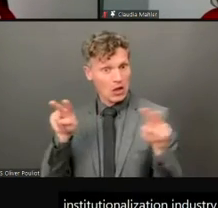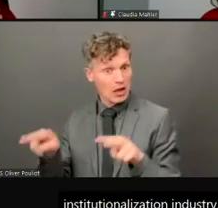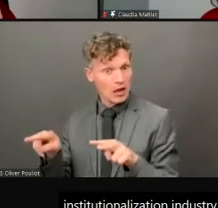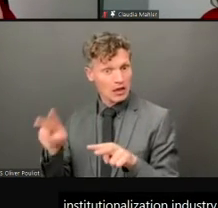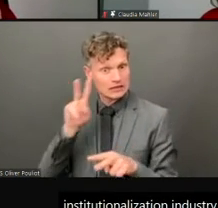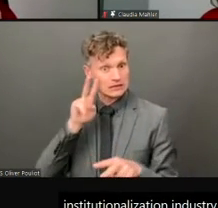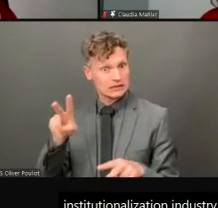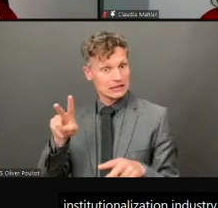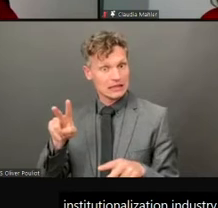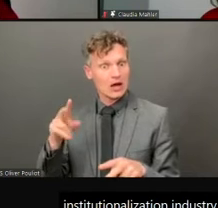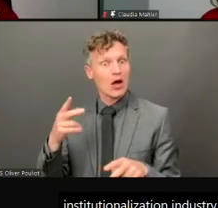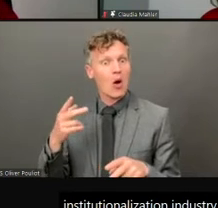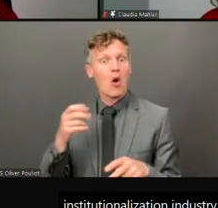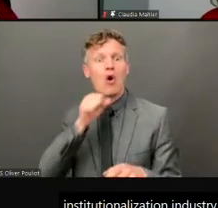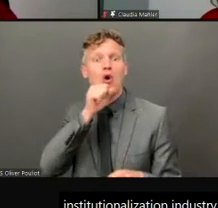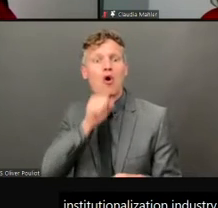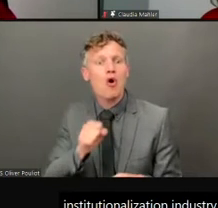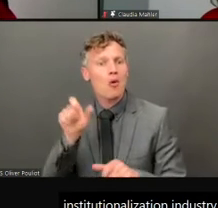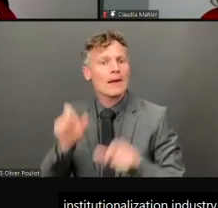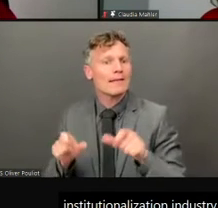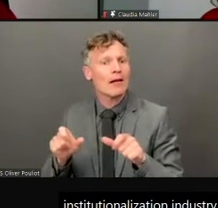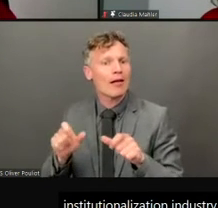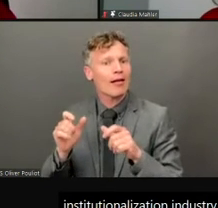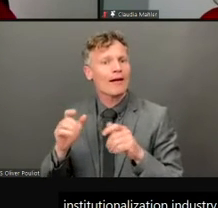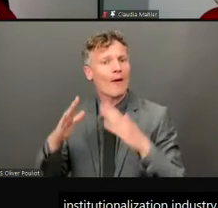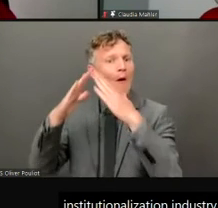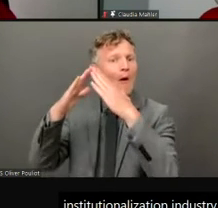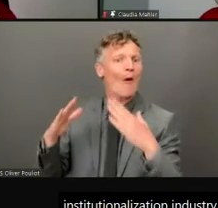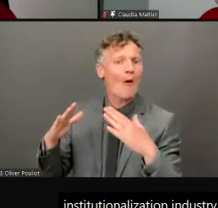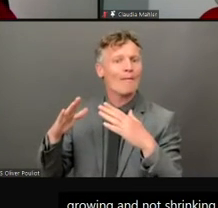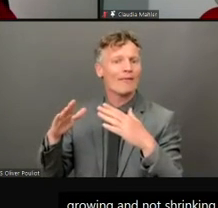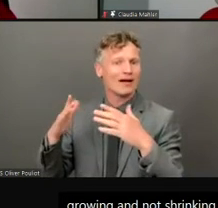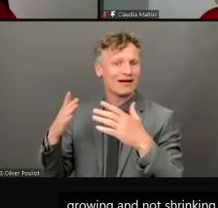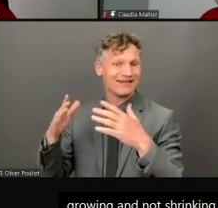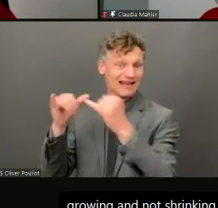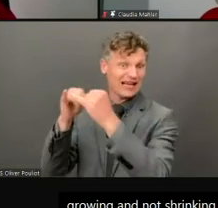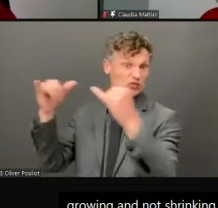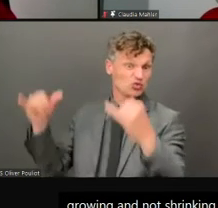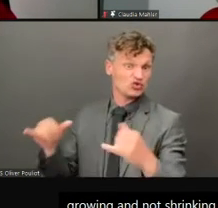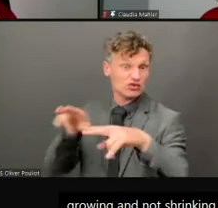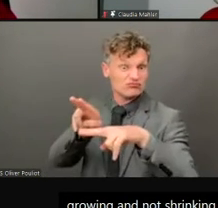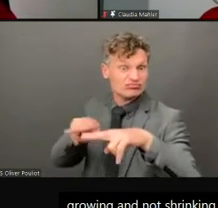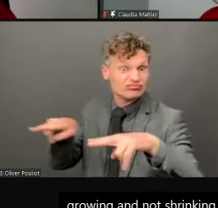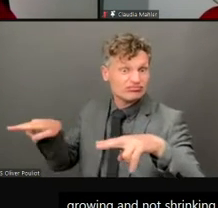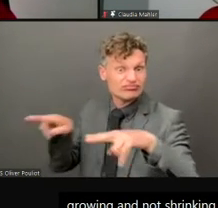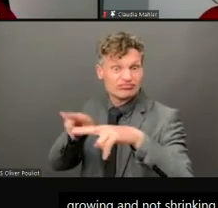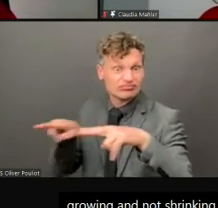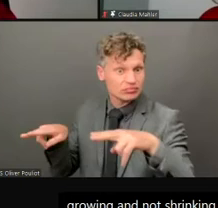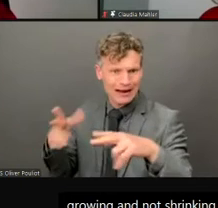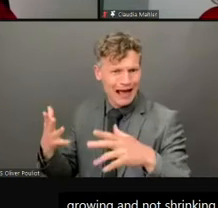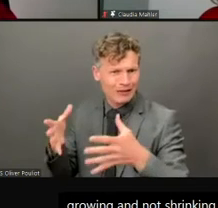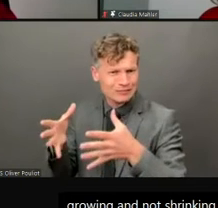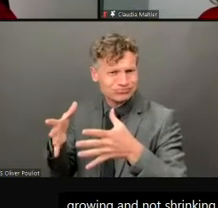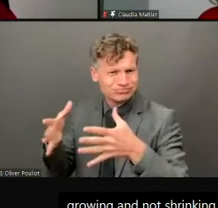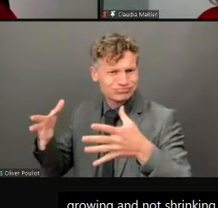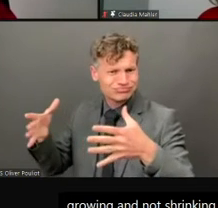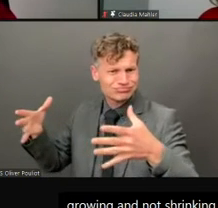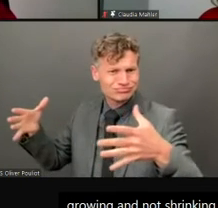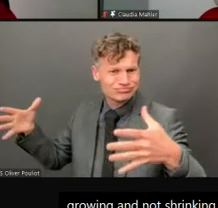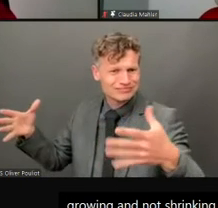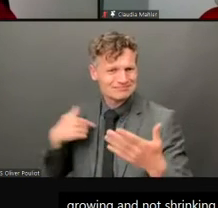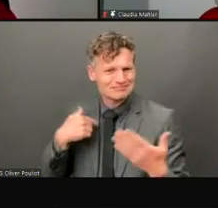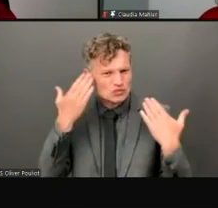shrinking. I don't know if you noticed, but about 6 months ago, our Prime Minister in my country, Ireland, came